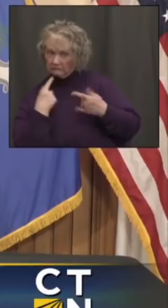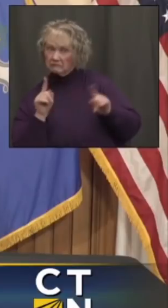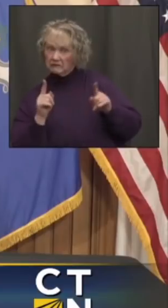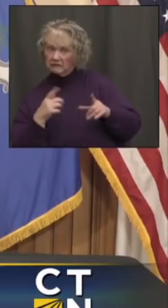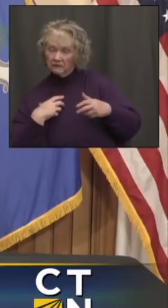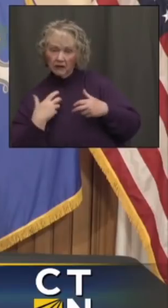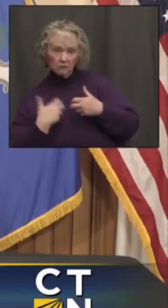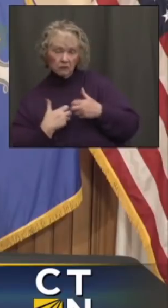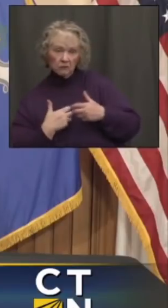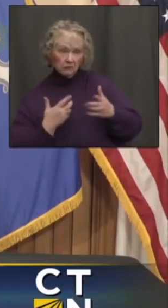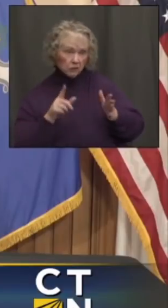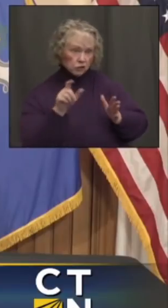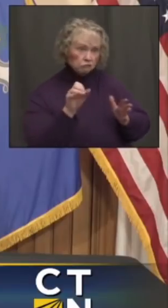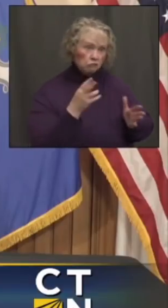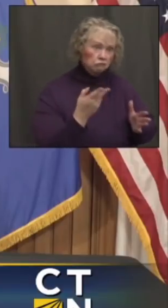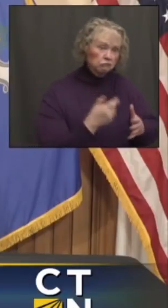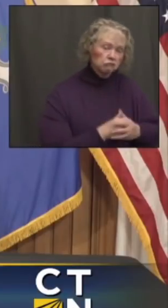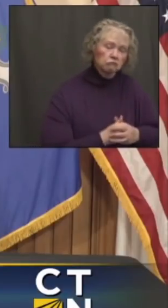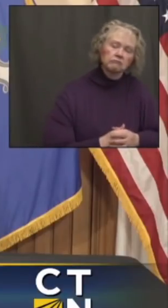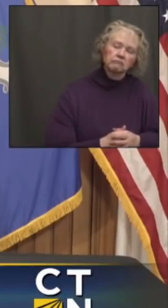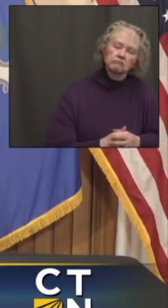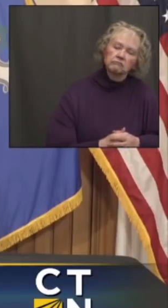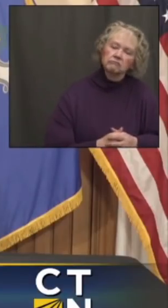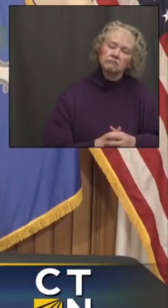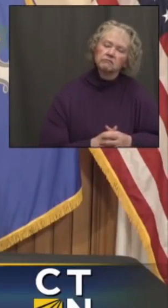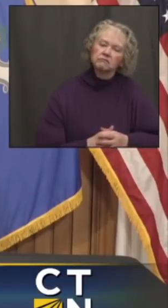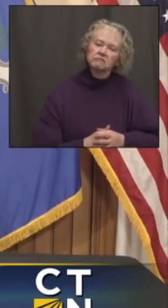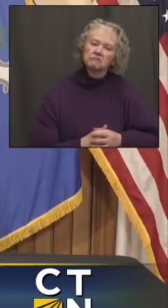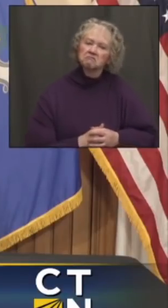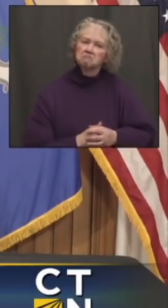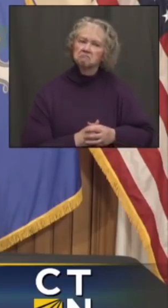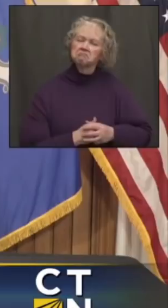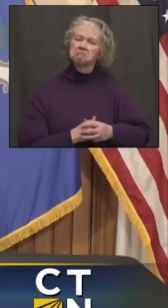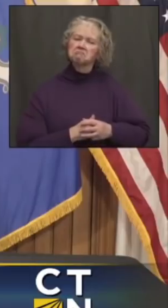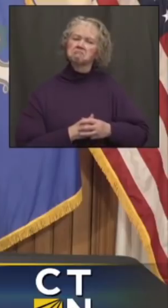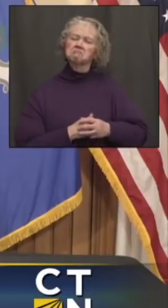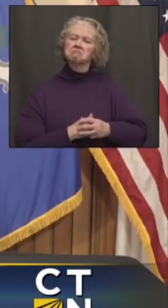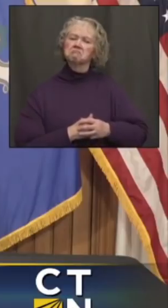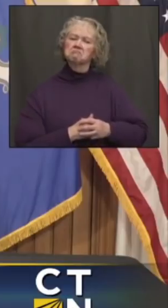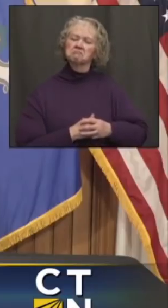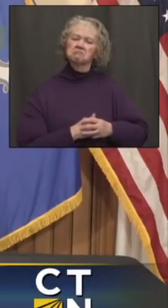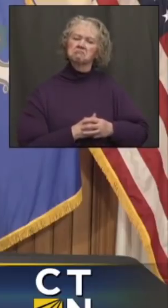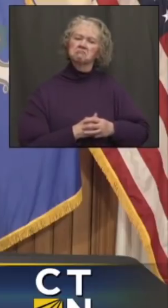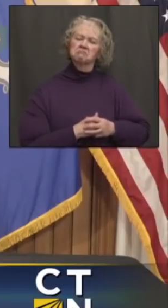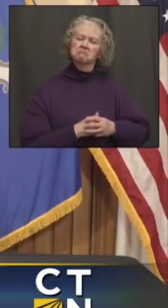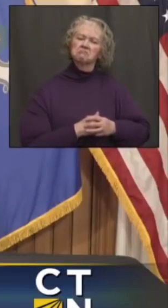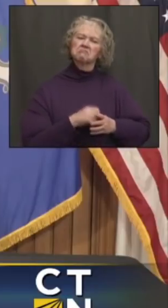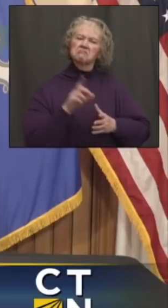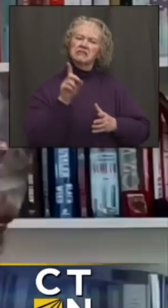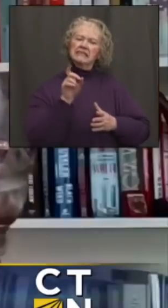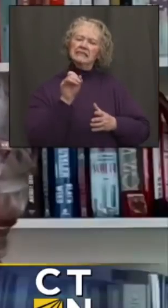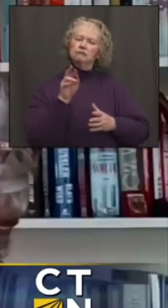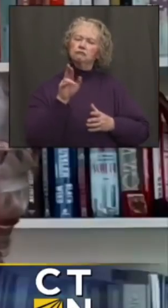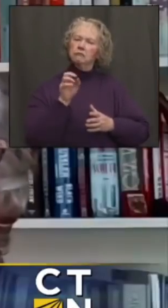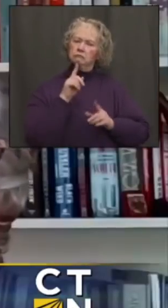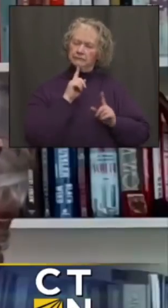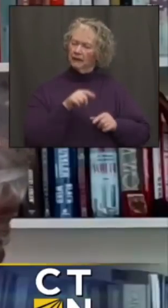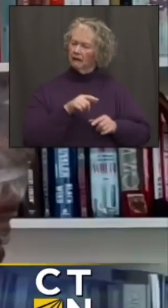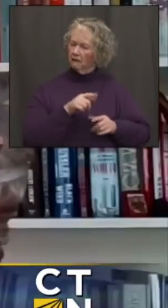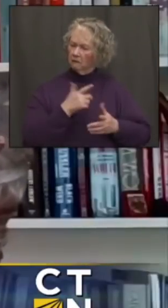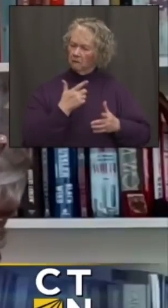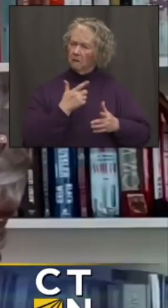have there been any issues with supply there as far as people not getting inoculated in those 3 and 4 week timelines as recommended?